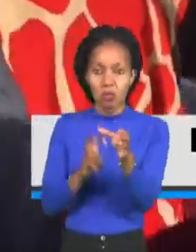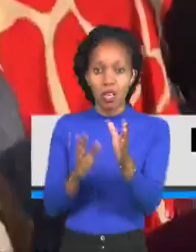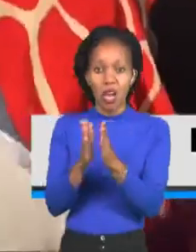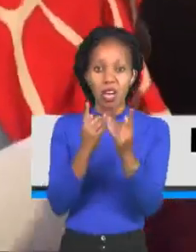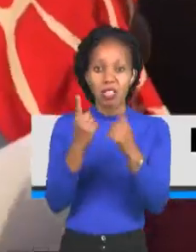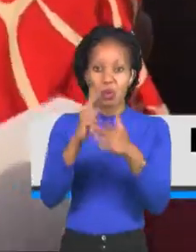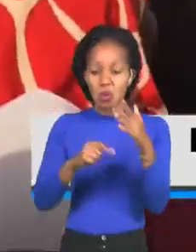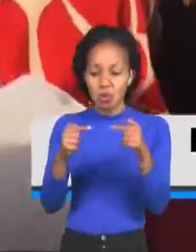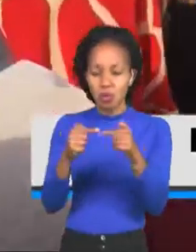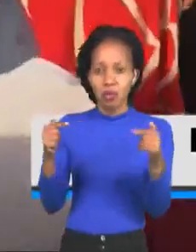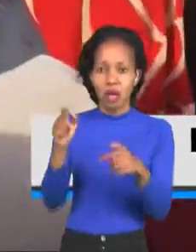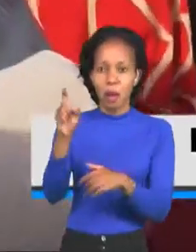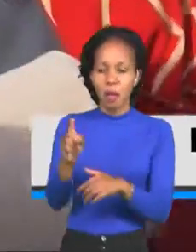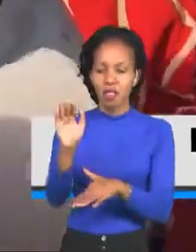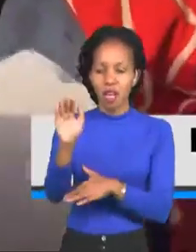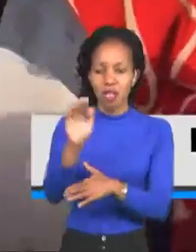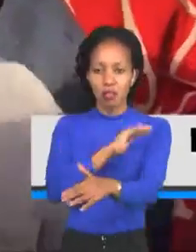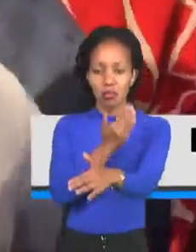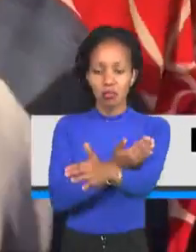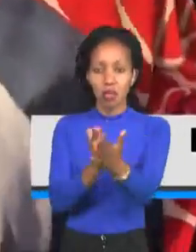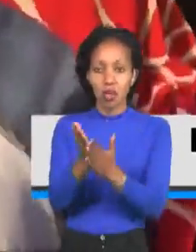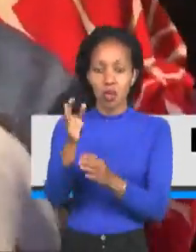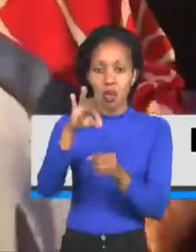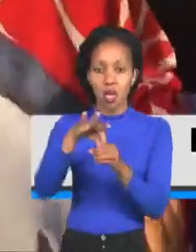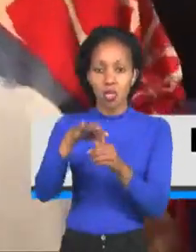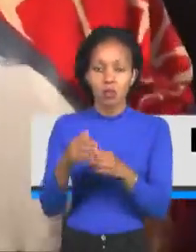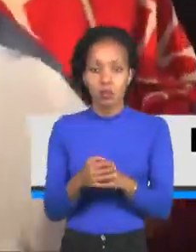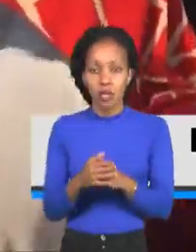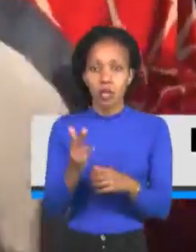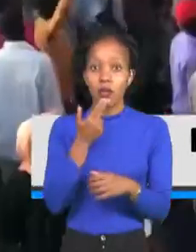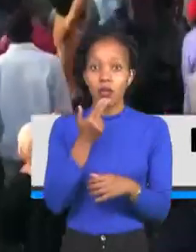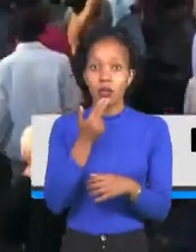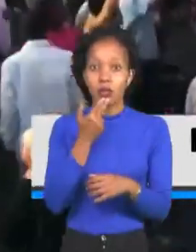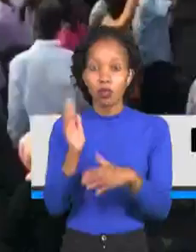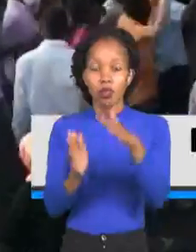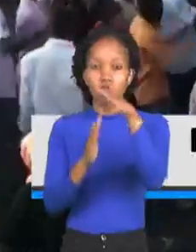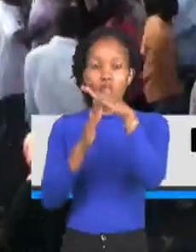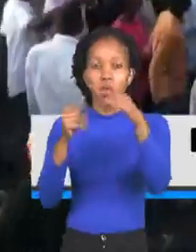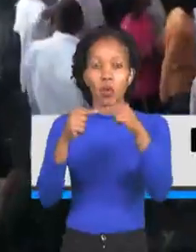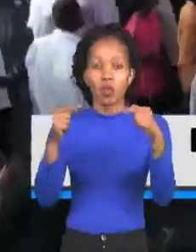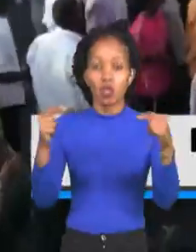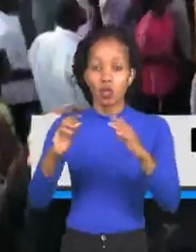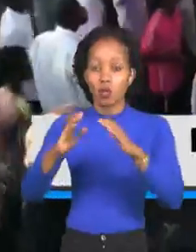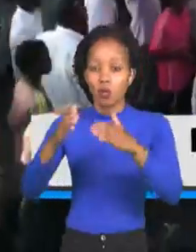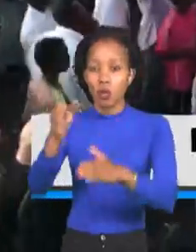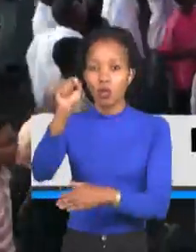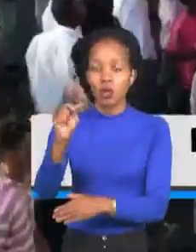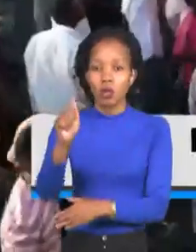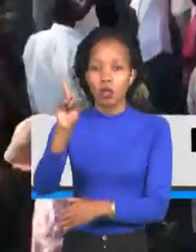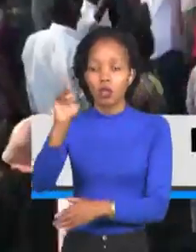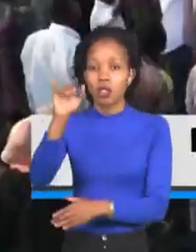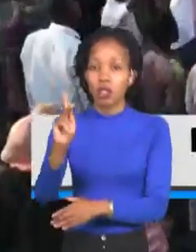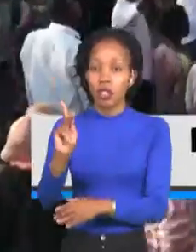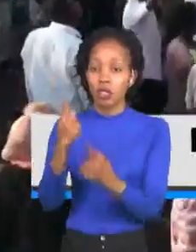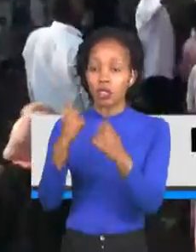said his opponents need to seek power through the ballot box. On Tuesday, the head of the main opposition party, Sadiq al-Mahdi,